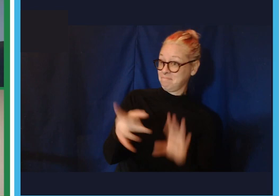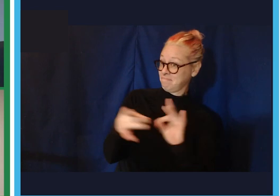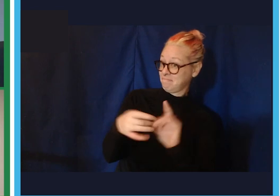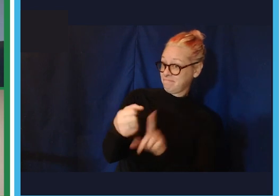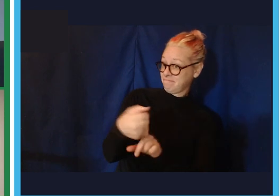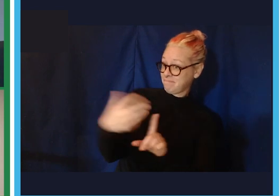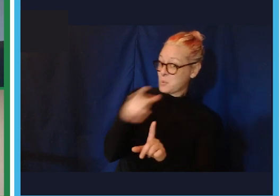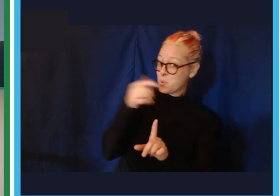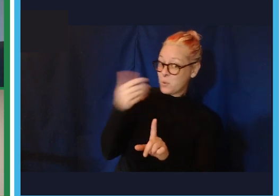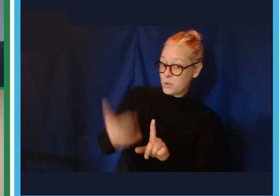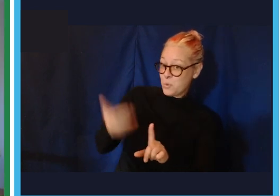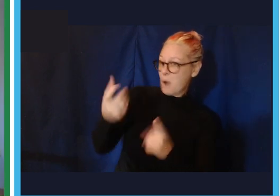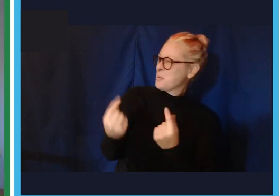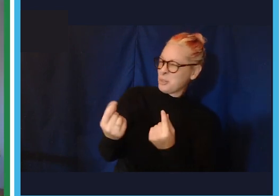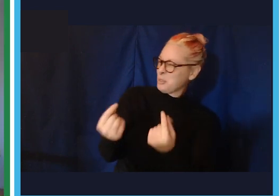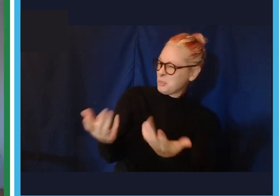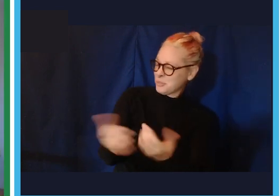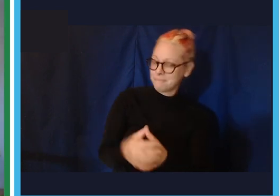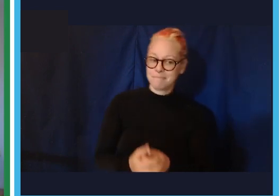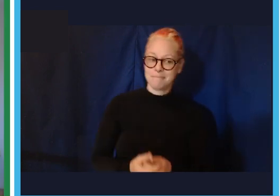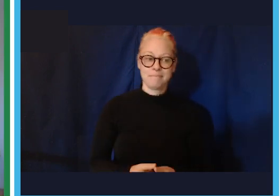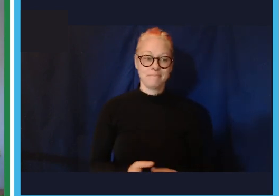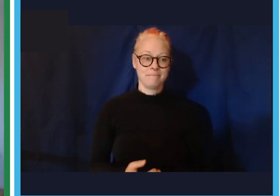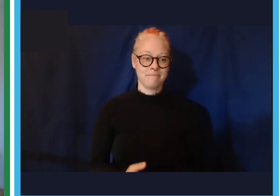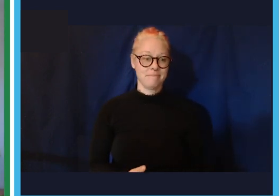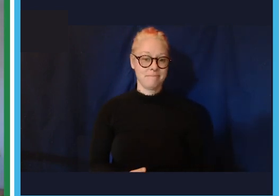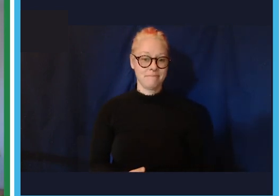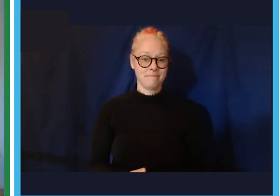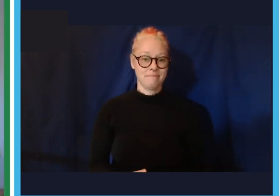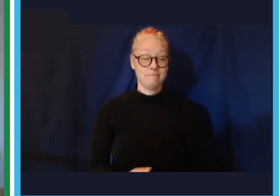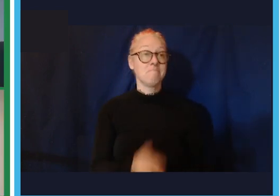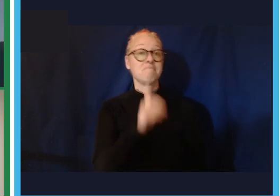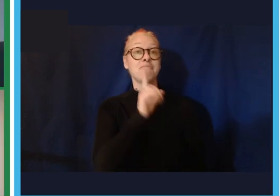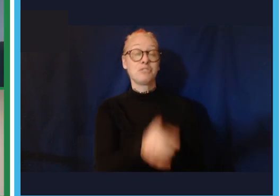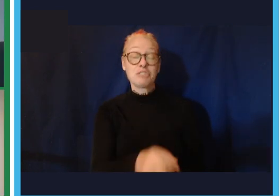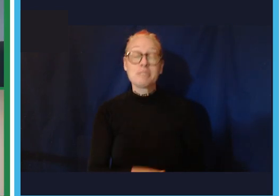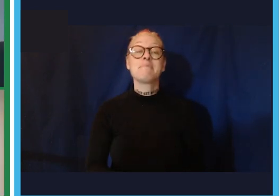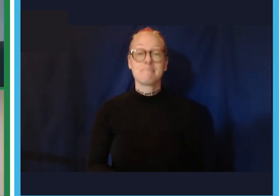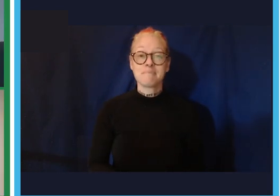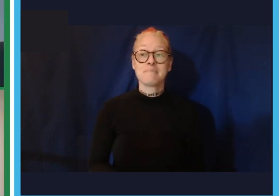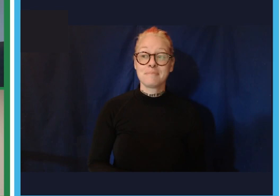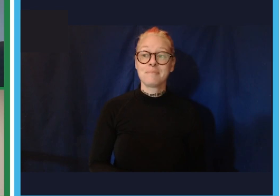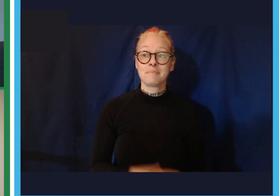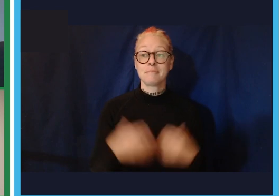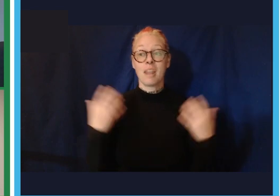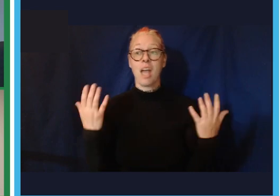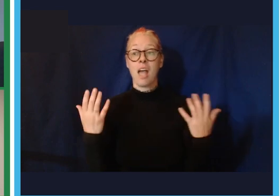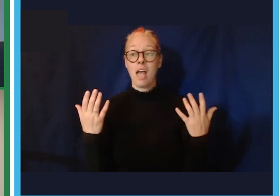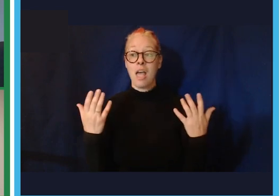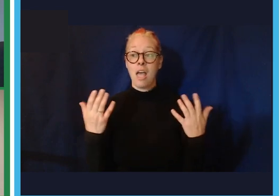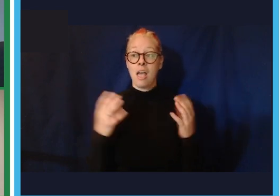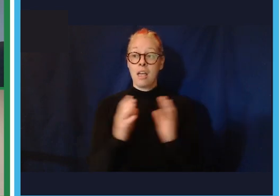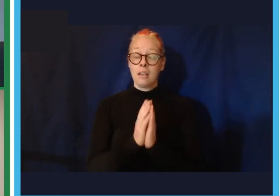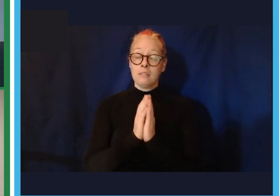Okay, well, why don't we jump then right through to Graham. Graham, tell us about yourself, who you are, and what you do now.